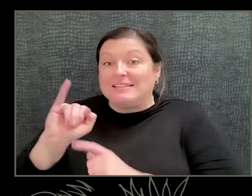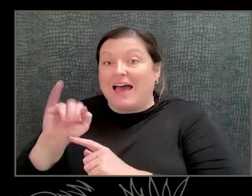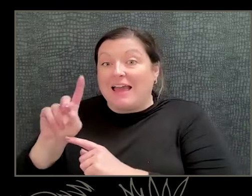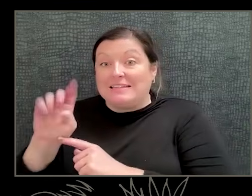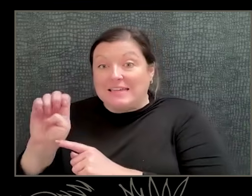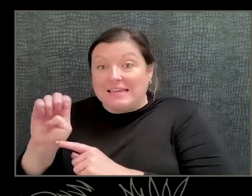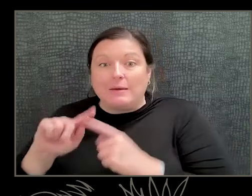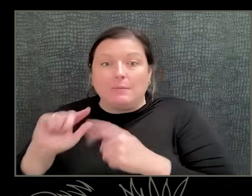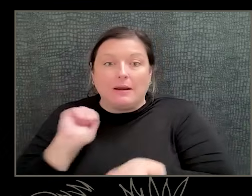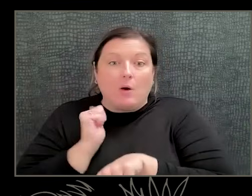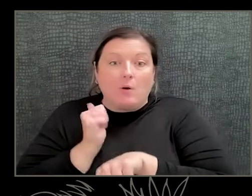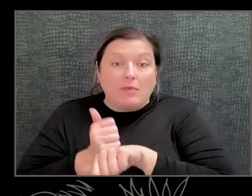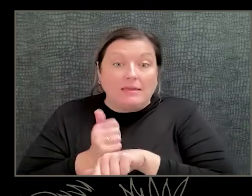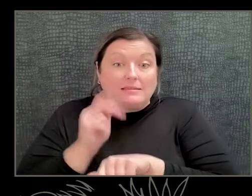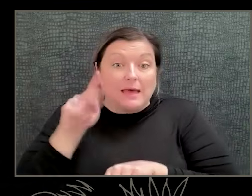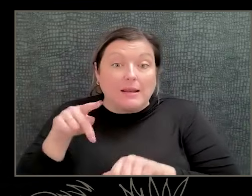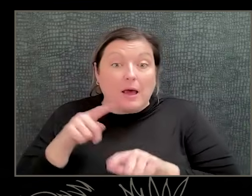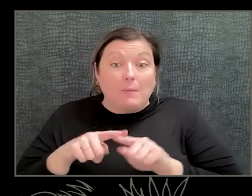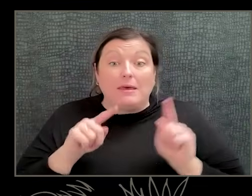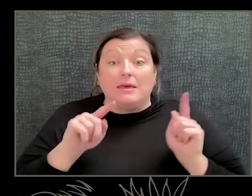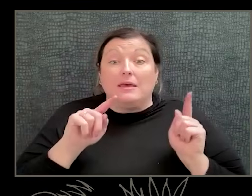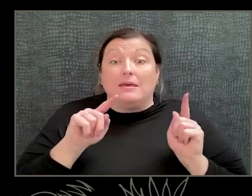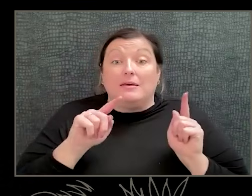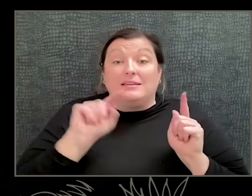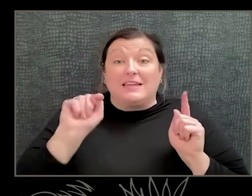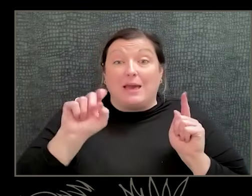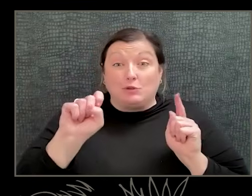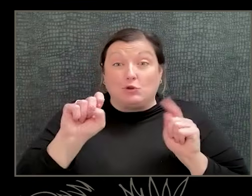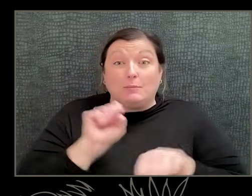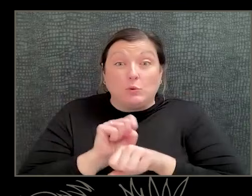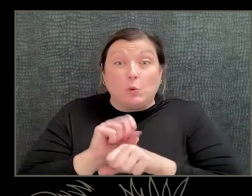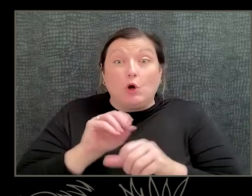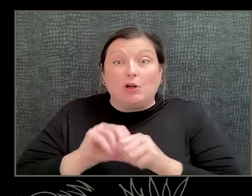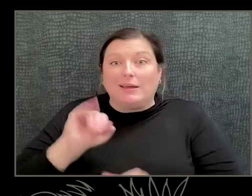they set up TypeScript to work in JetBrains IDE is just,